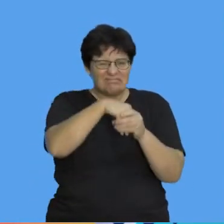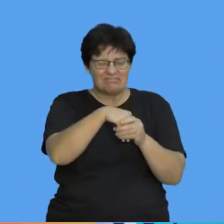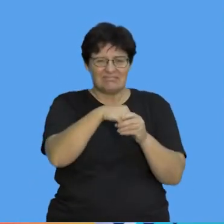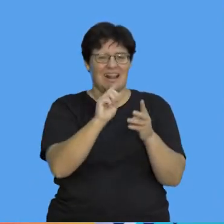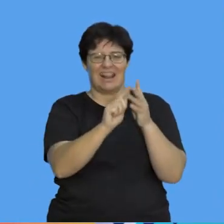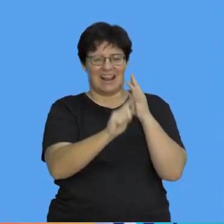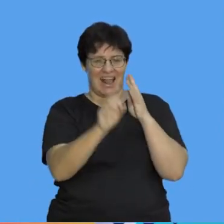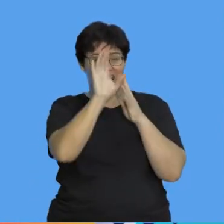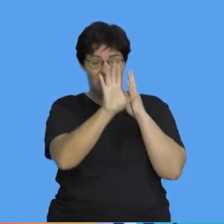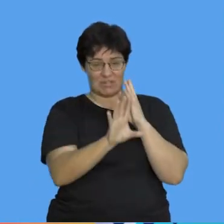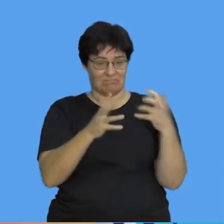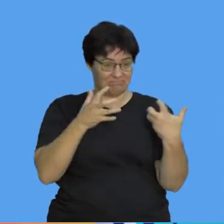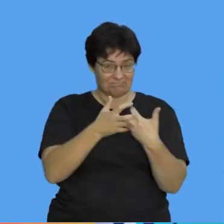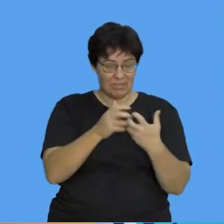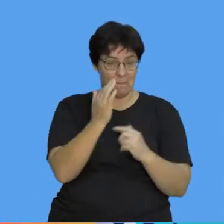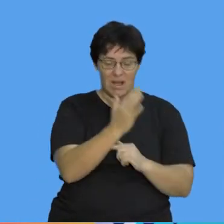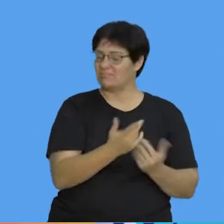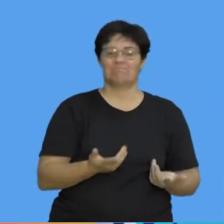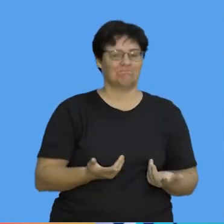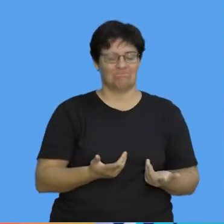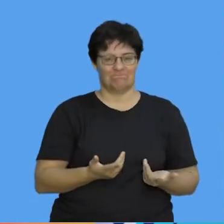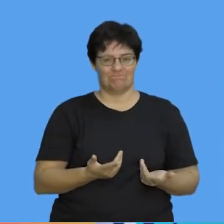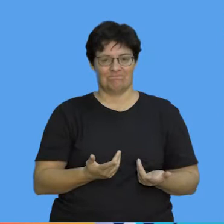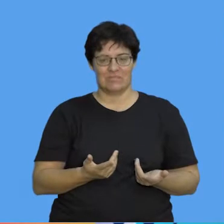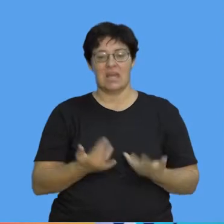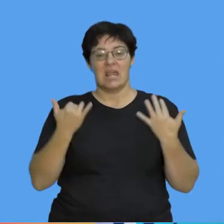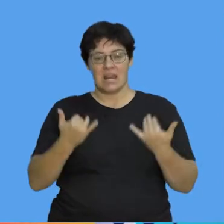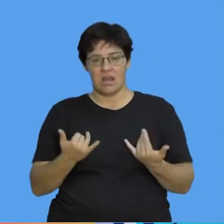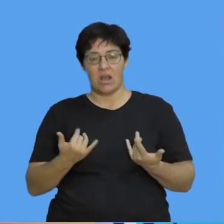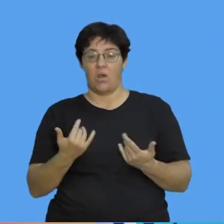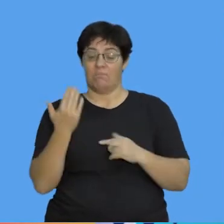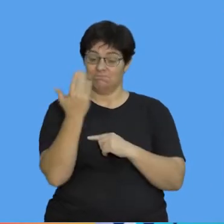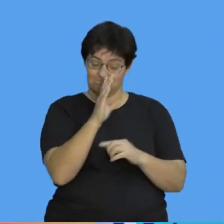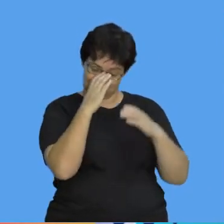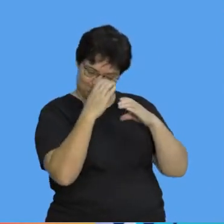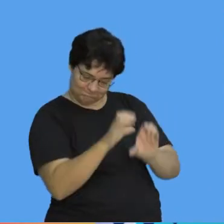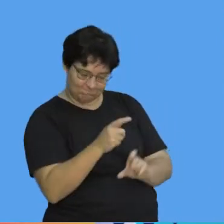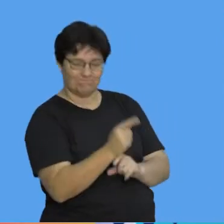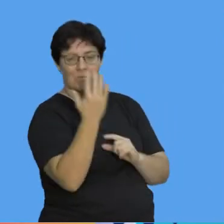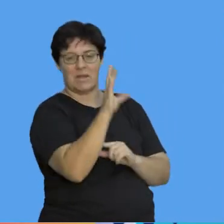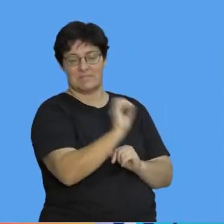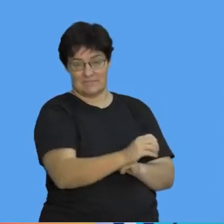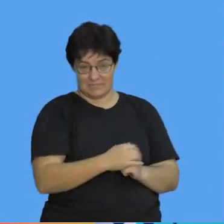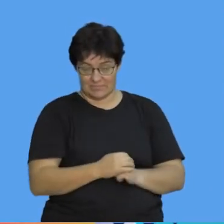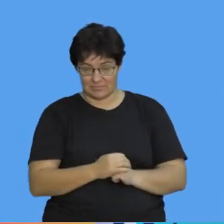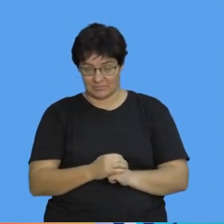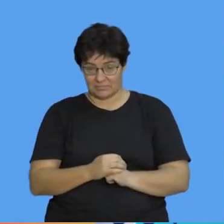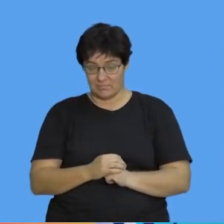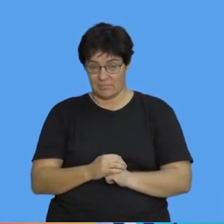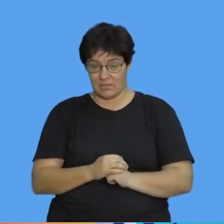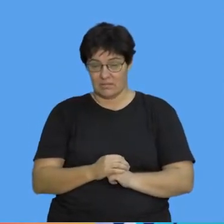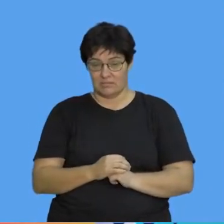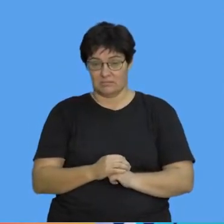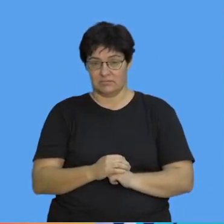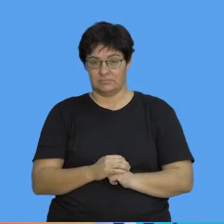certain characteristics that we're going to have a look at when we're talking about plants. So what we're going to look at, what we're going to